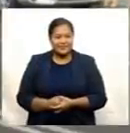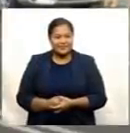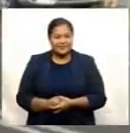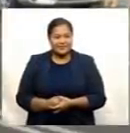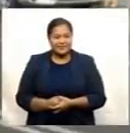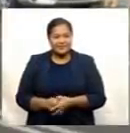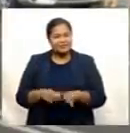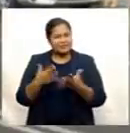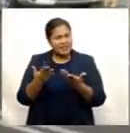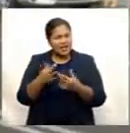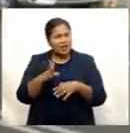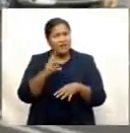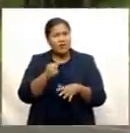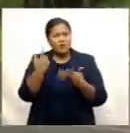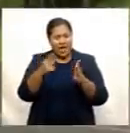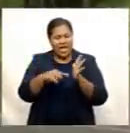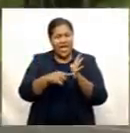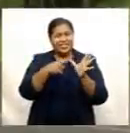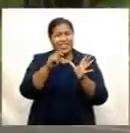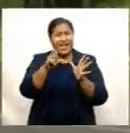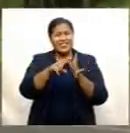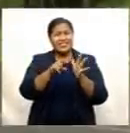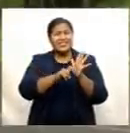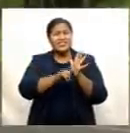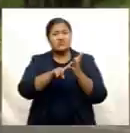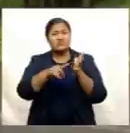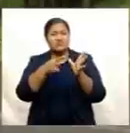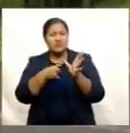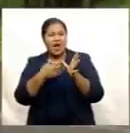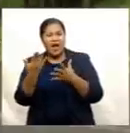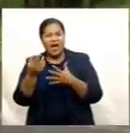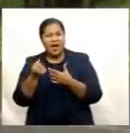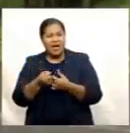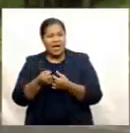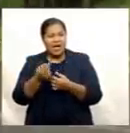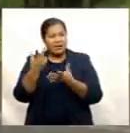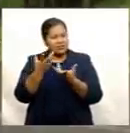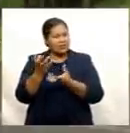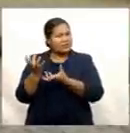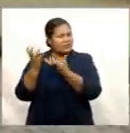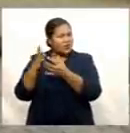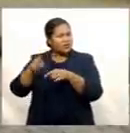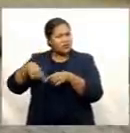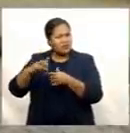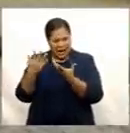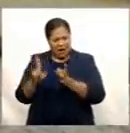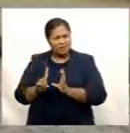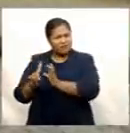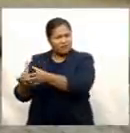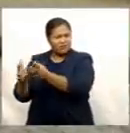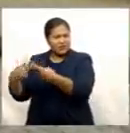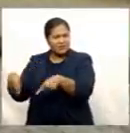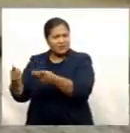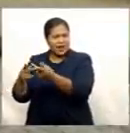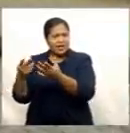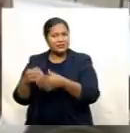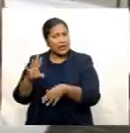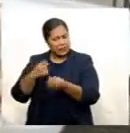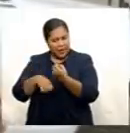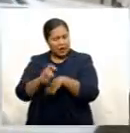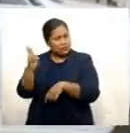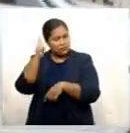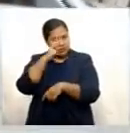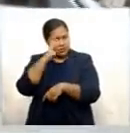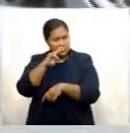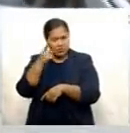Cases emerging from Tadirua and this forestry training center being one of the isolation facilities have posed a major risk to